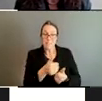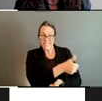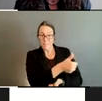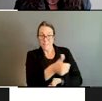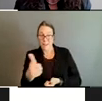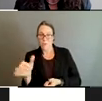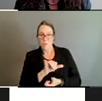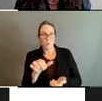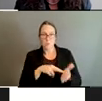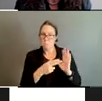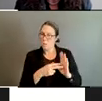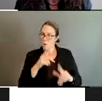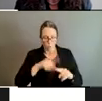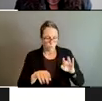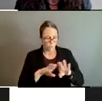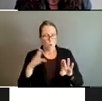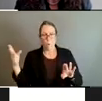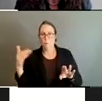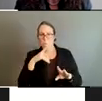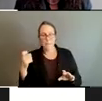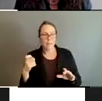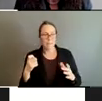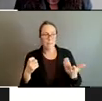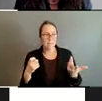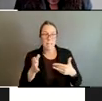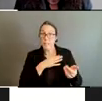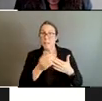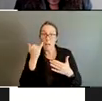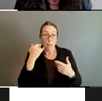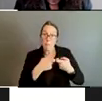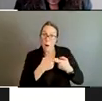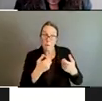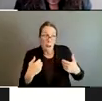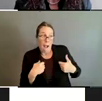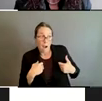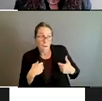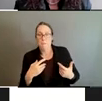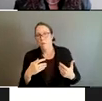so they weren't going to be able to reopen just because they got power back.